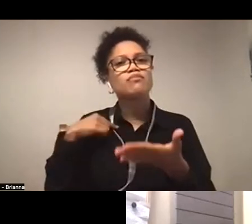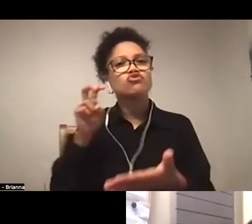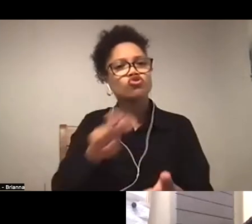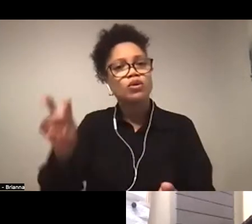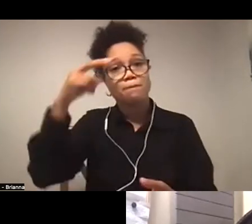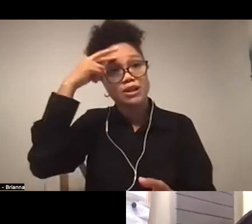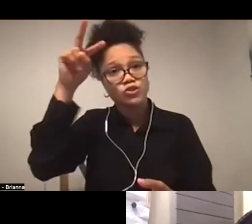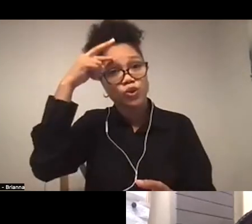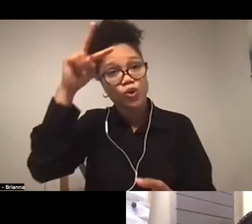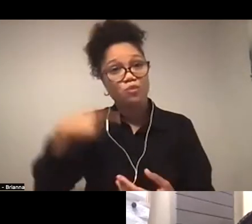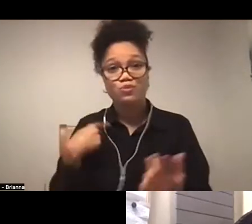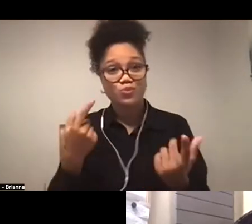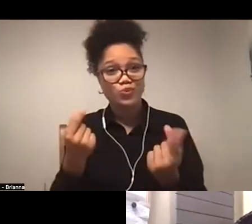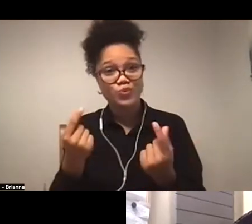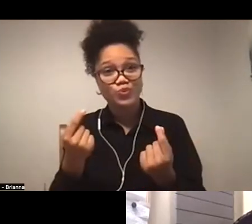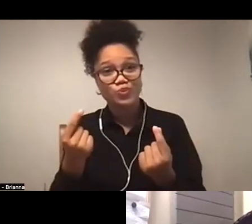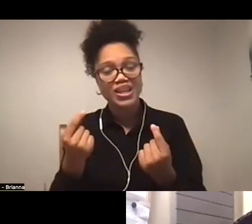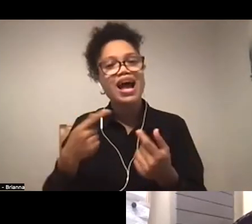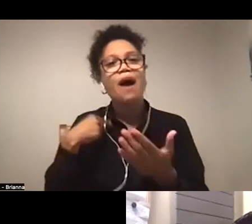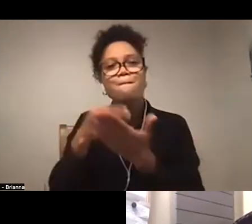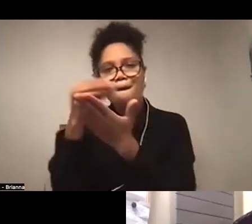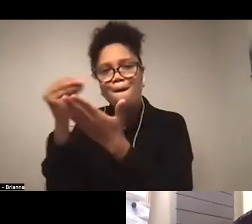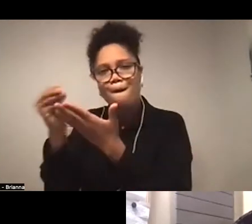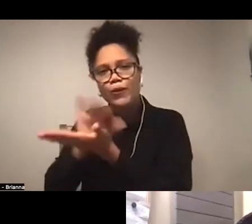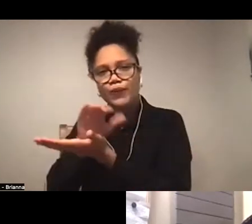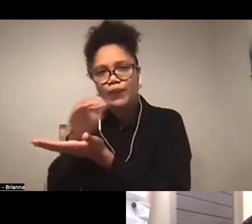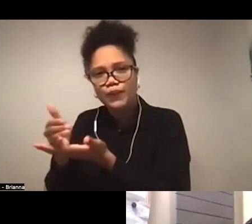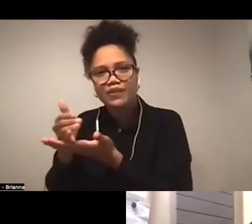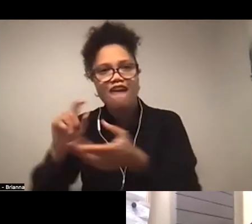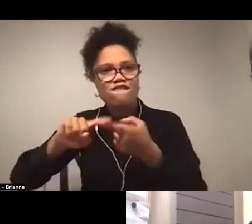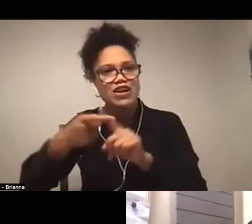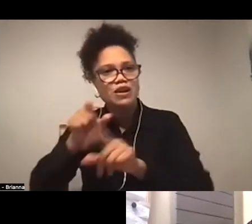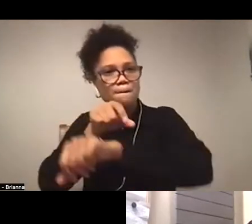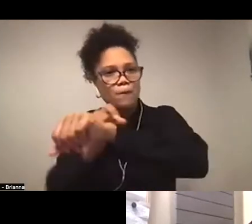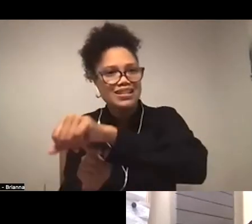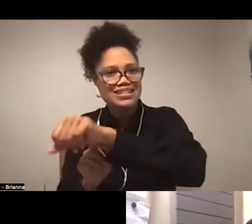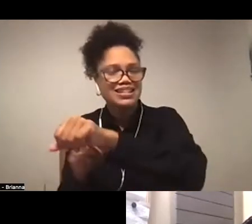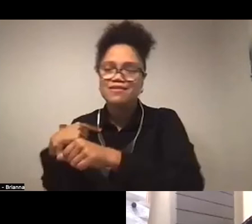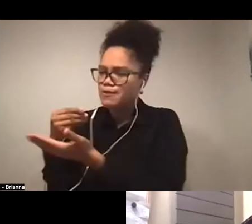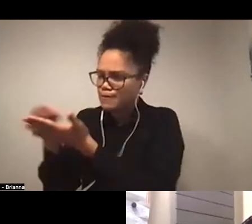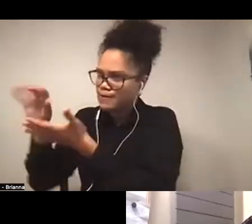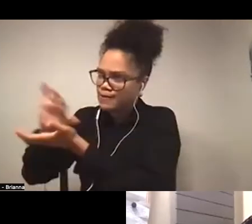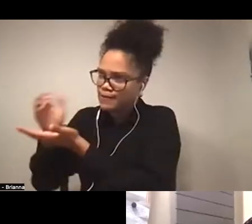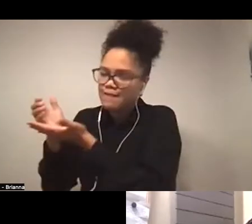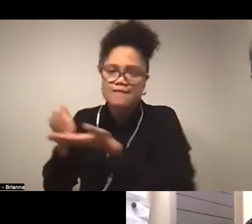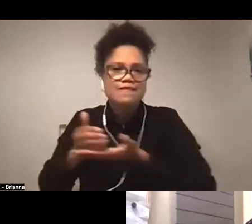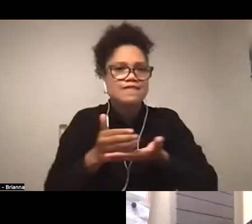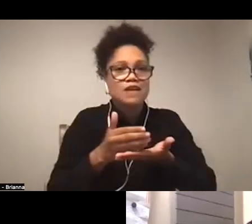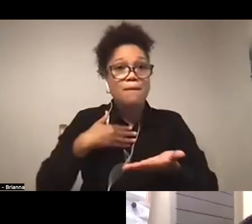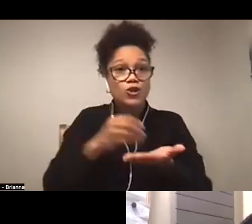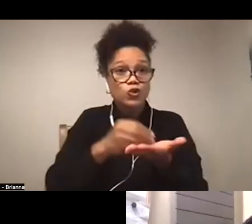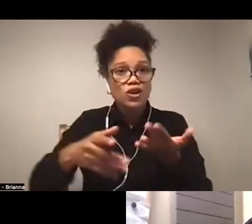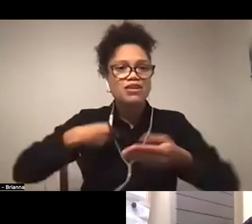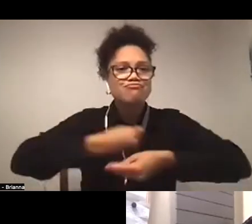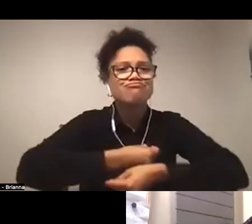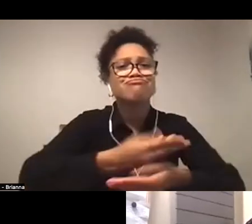all of my students back friendship bracelets, because just extending some type of friendship to them, just to show them that I'm